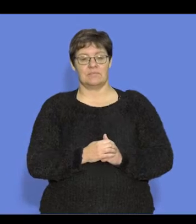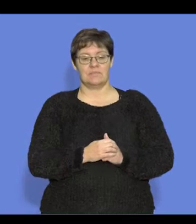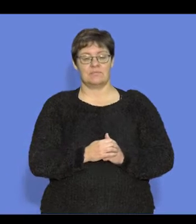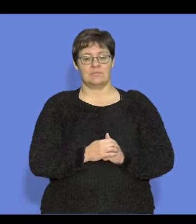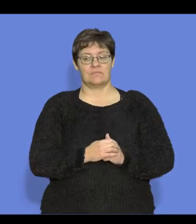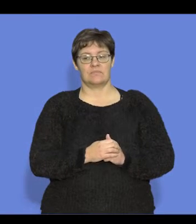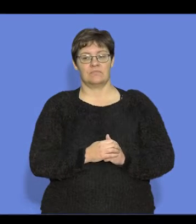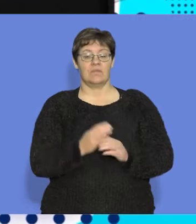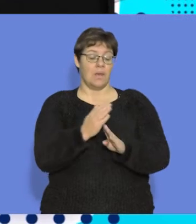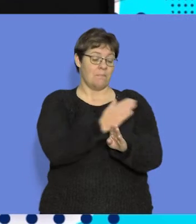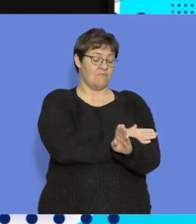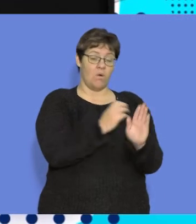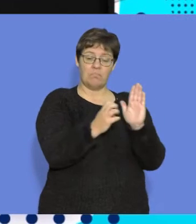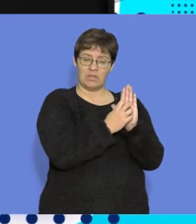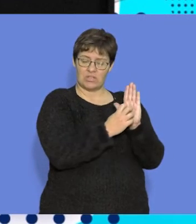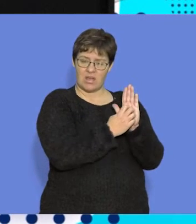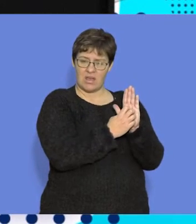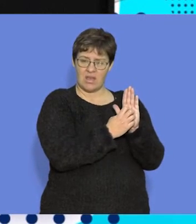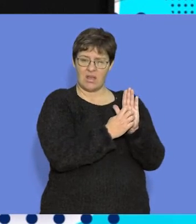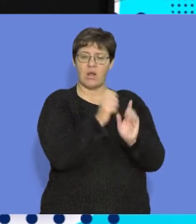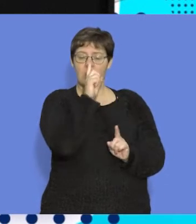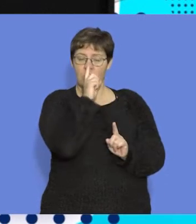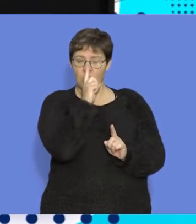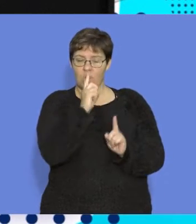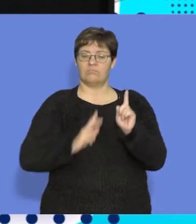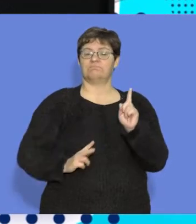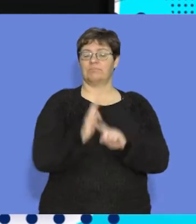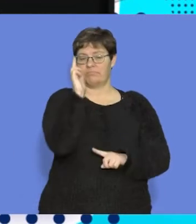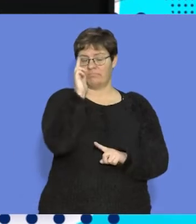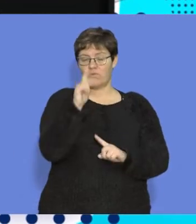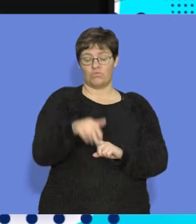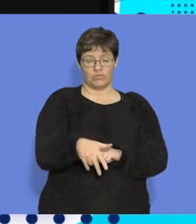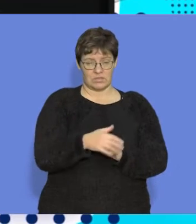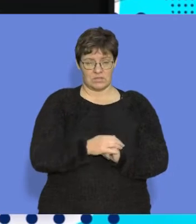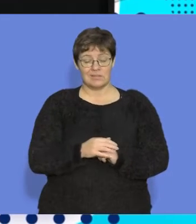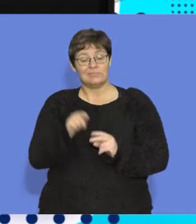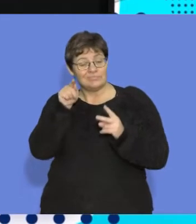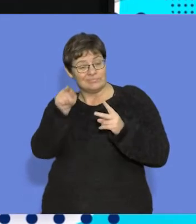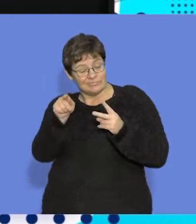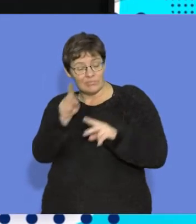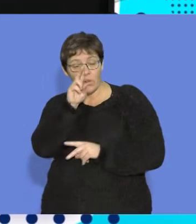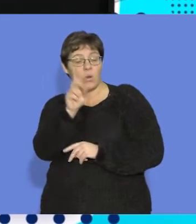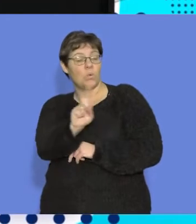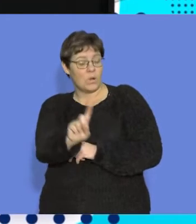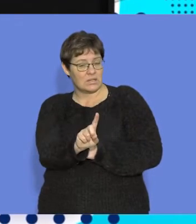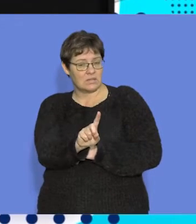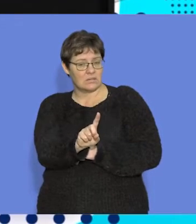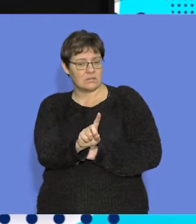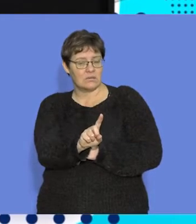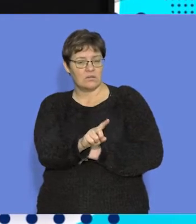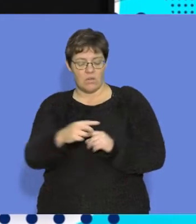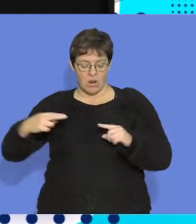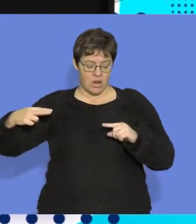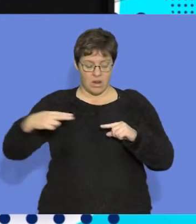The previous picture was looking at a cross-section of a root. This picture is looking at a longitudinal